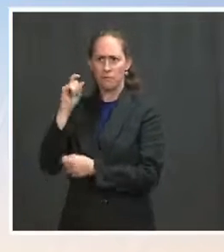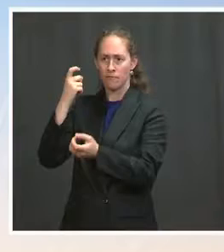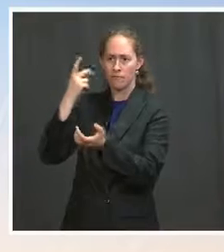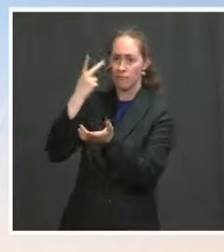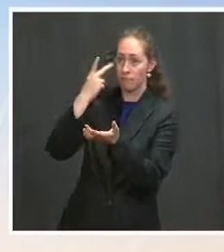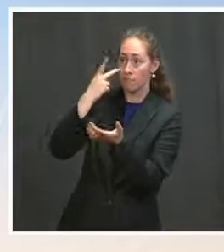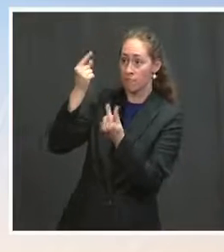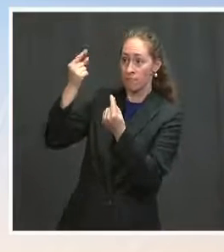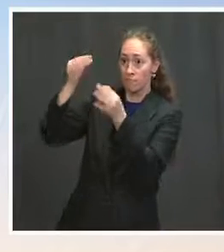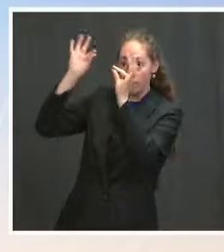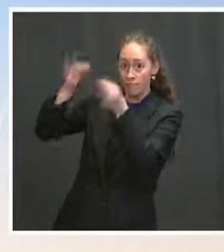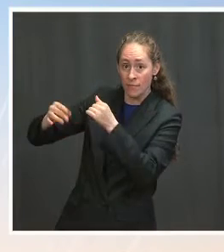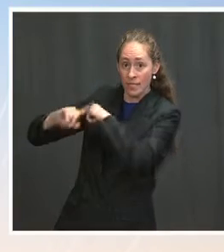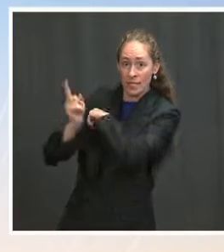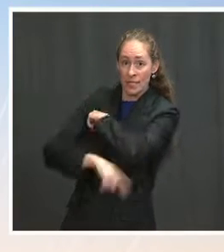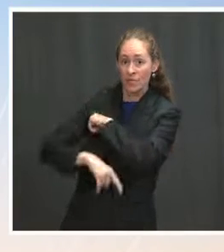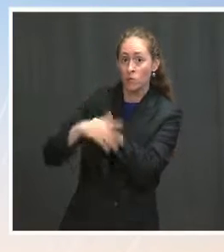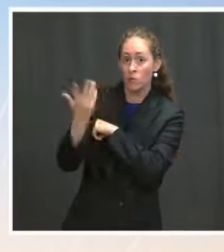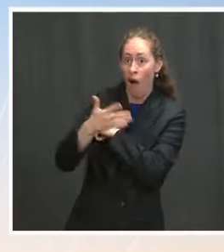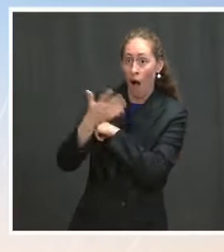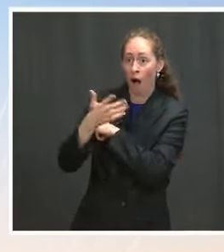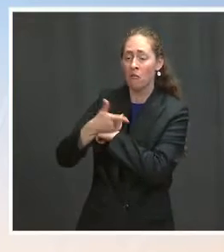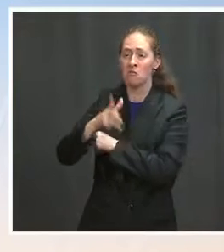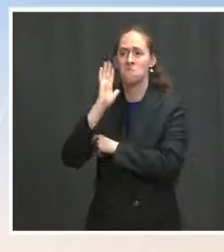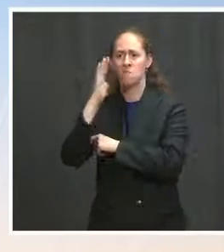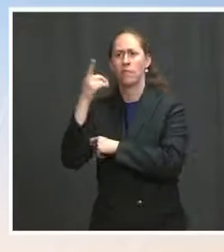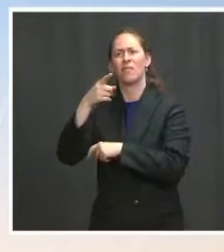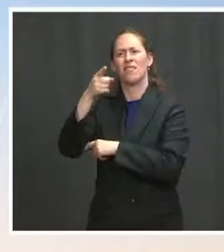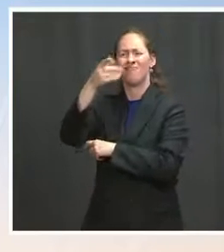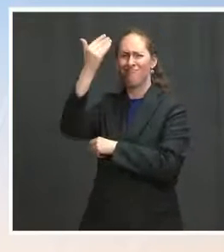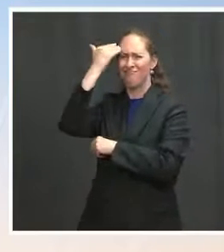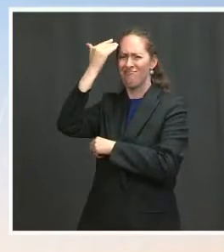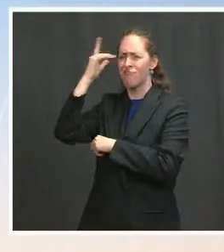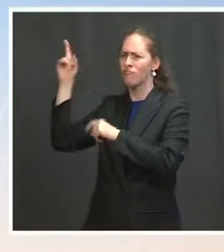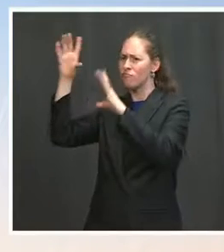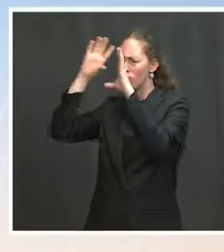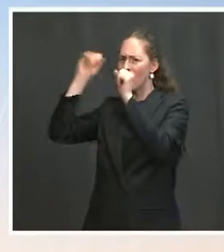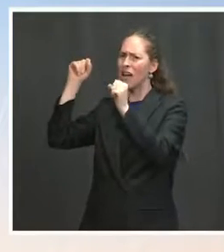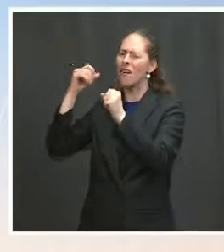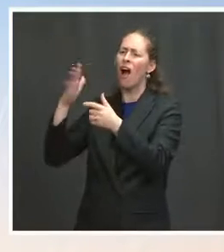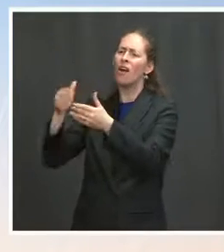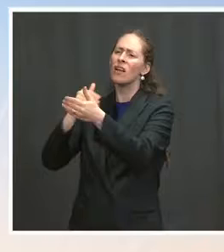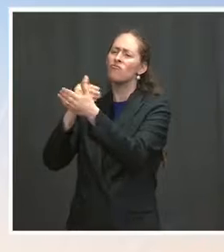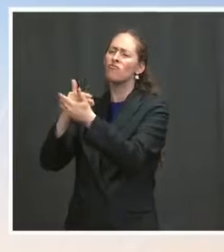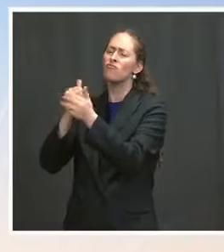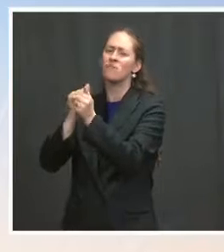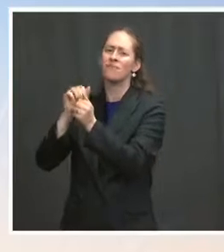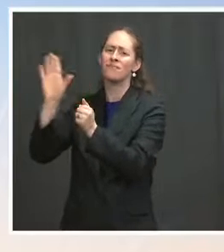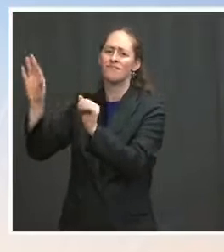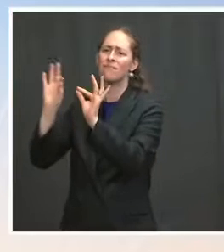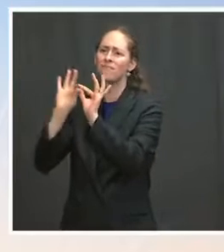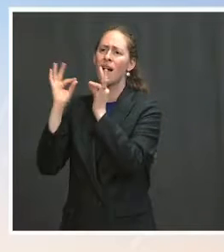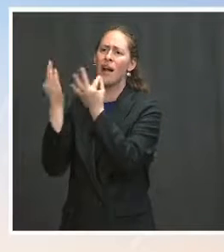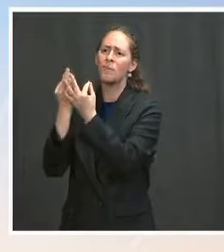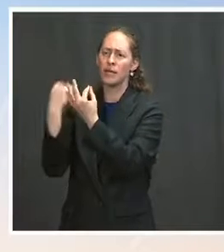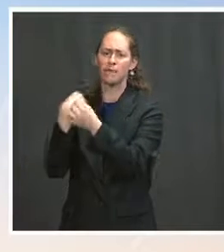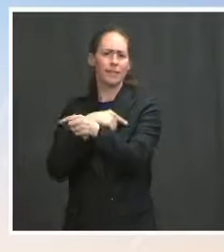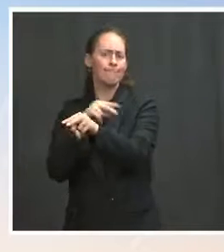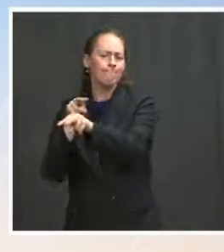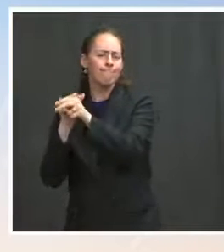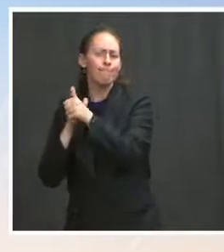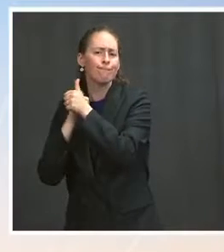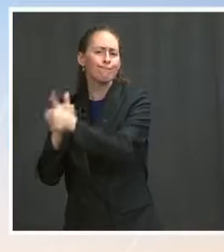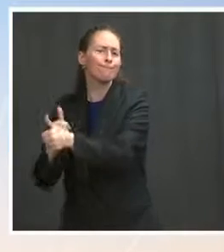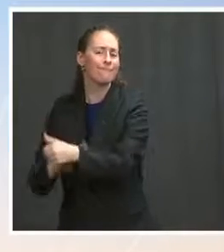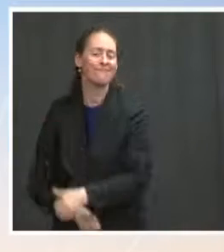As you know, he has a close personal connection with the Floyd family, and certainly I know they and we are all watching this closely. Go ahead. Thanks, Jen. Does the